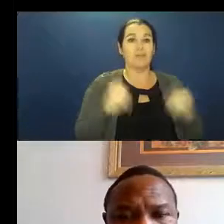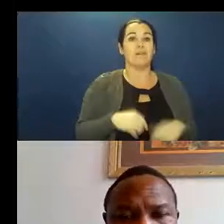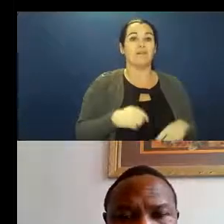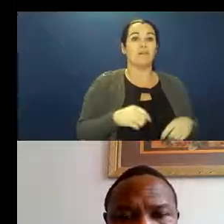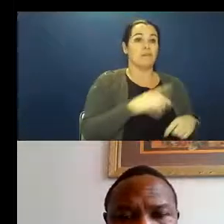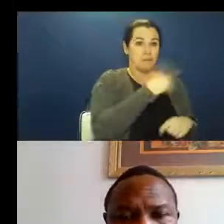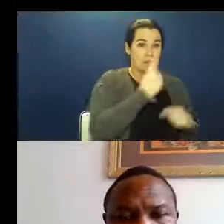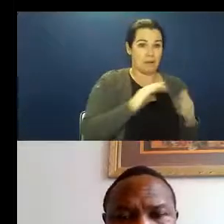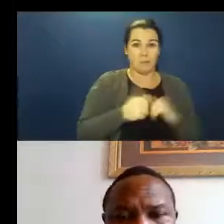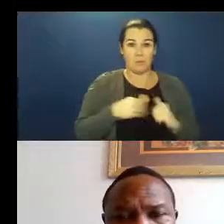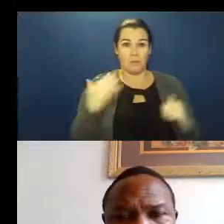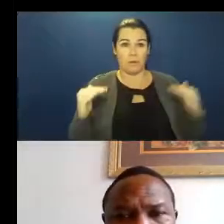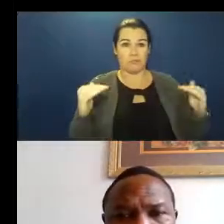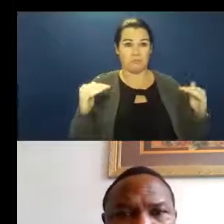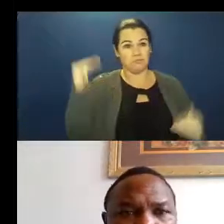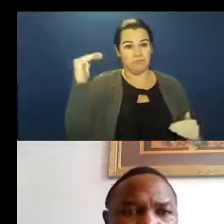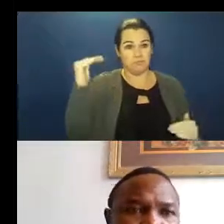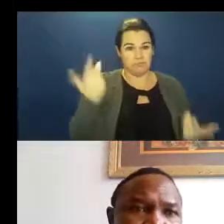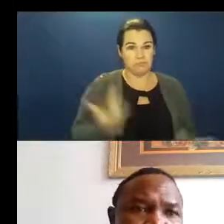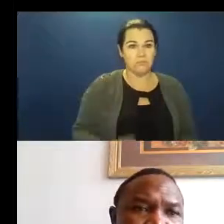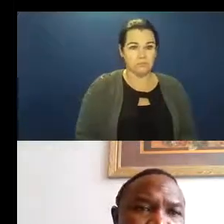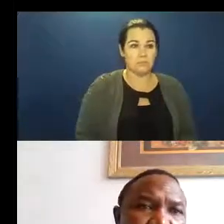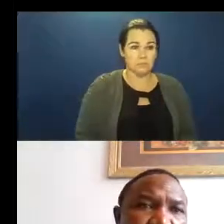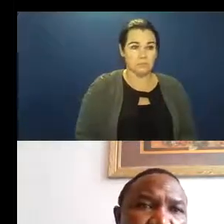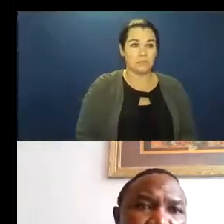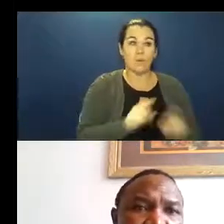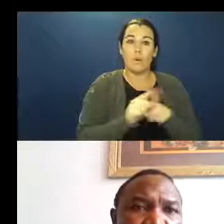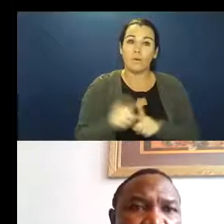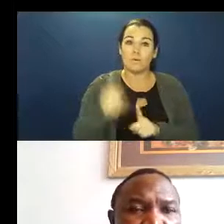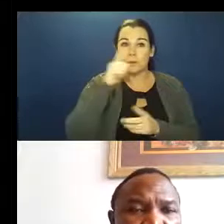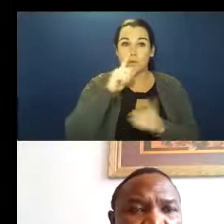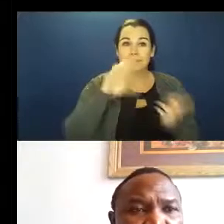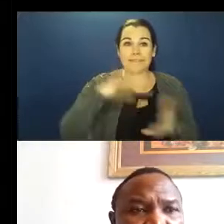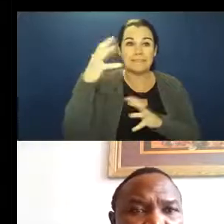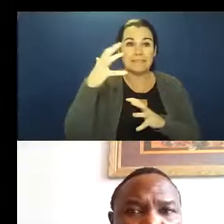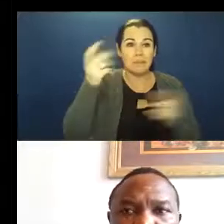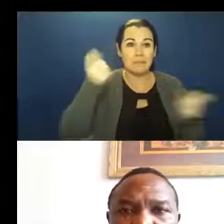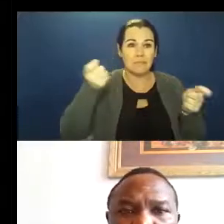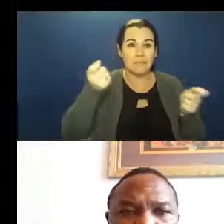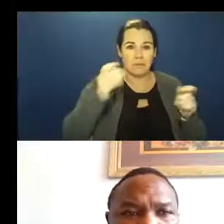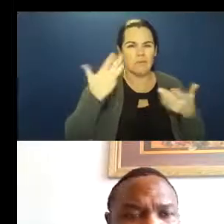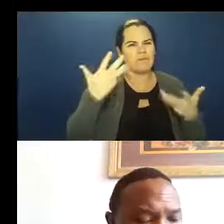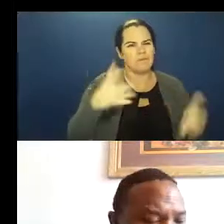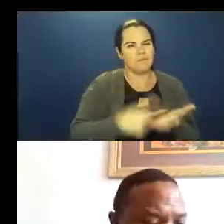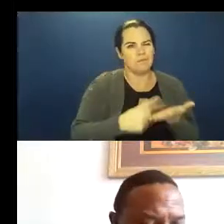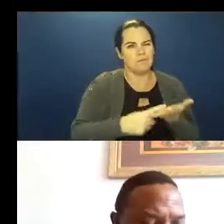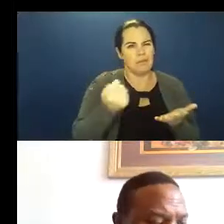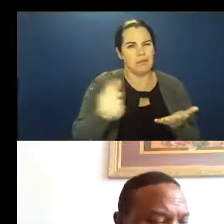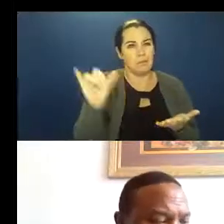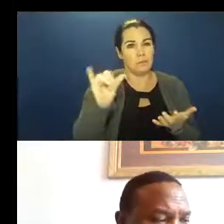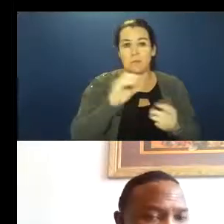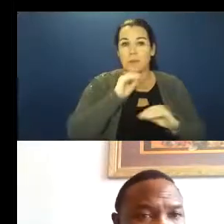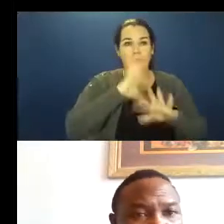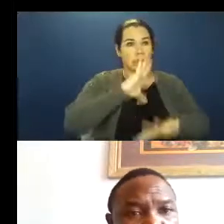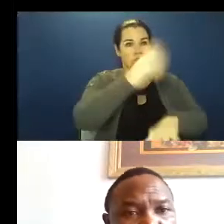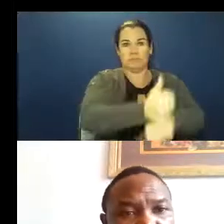disaster management was discussed as well. So nothing set in concrete, but the just the idea of having